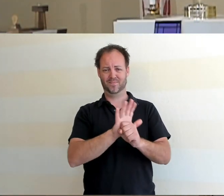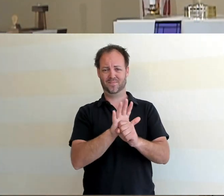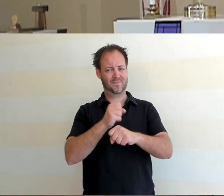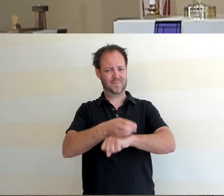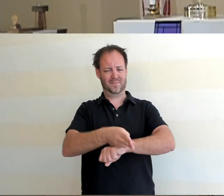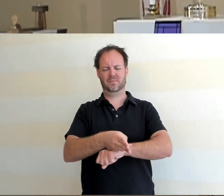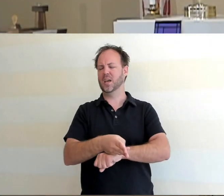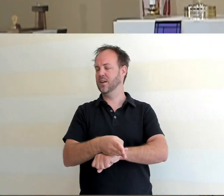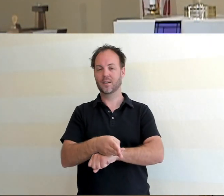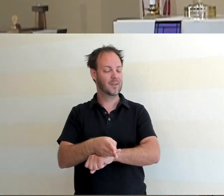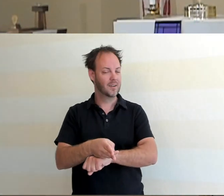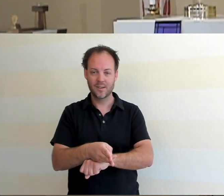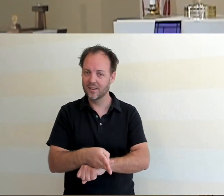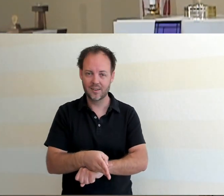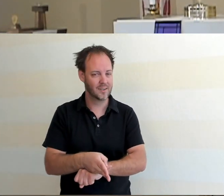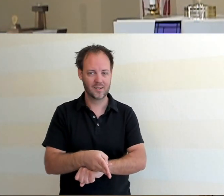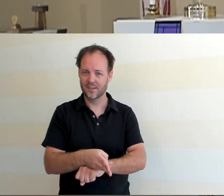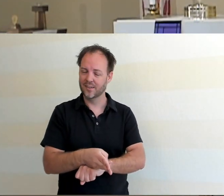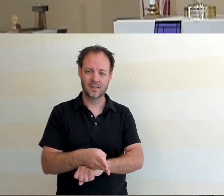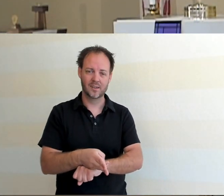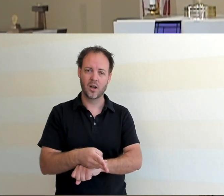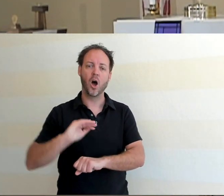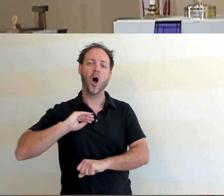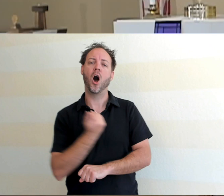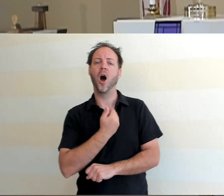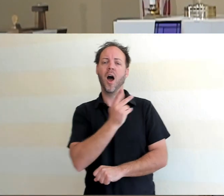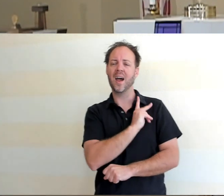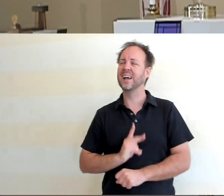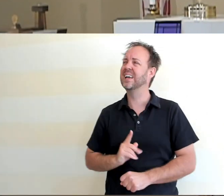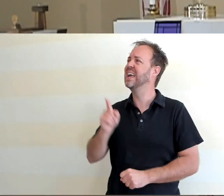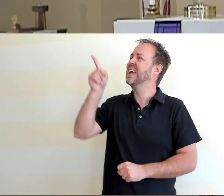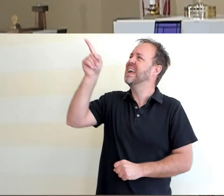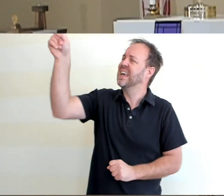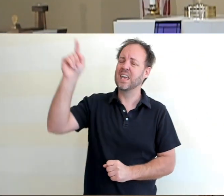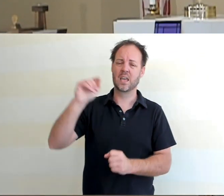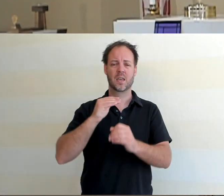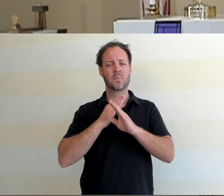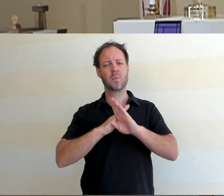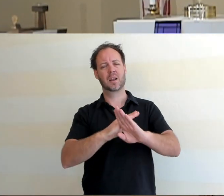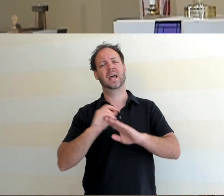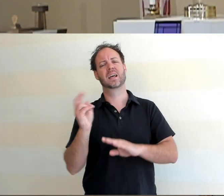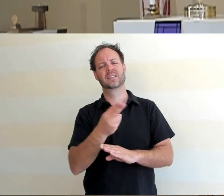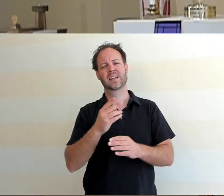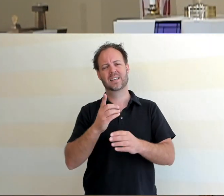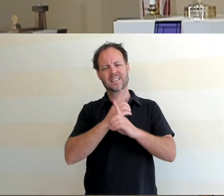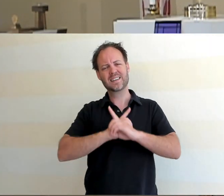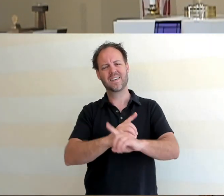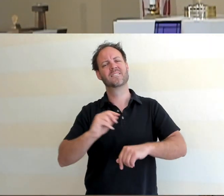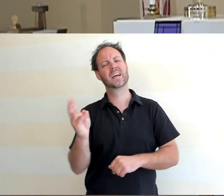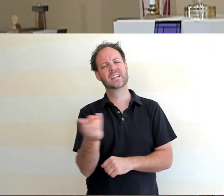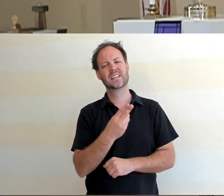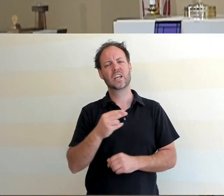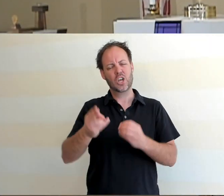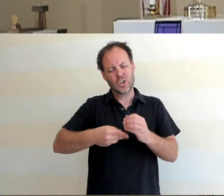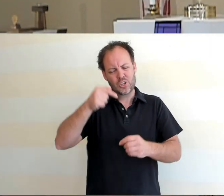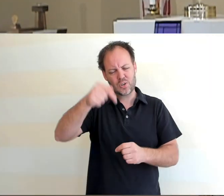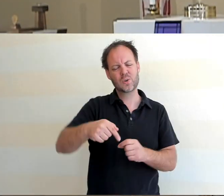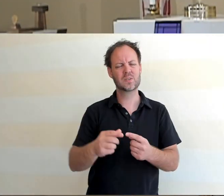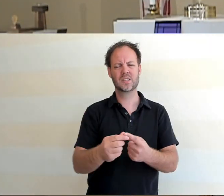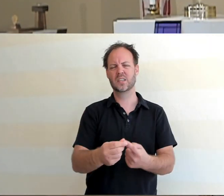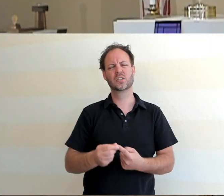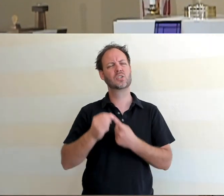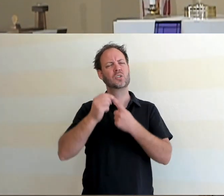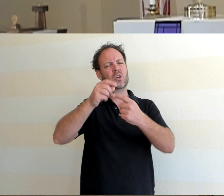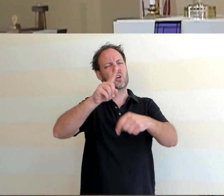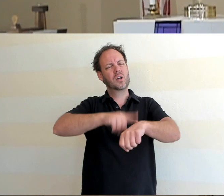who's created us, our King who protects us and defends us. Use this unique